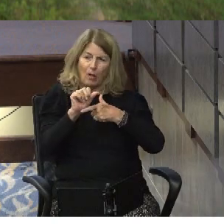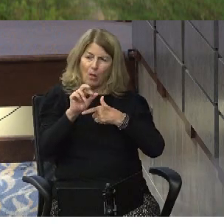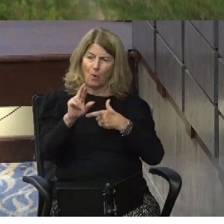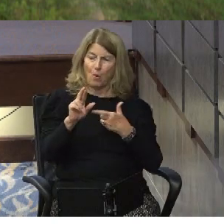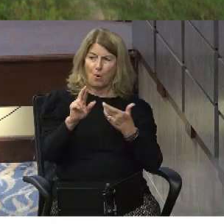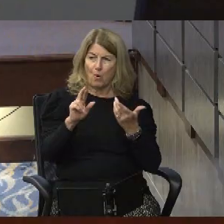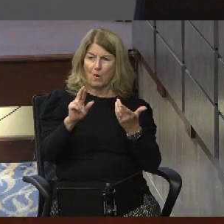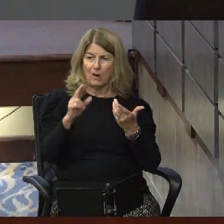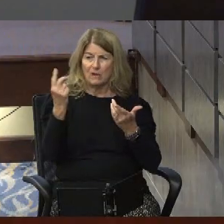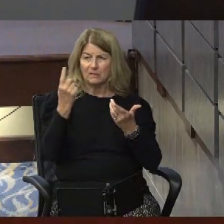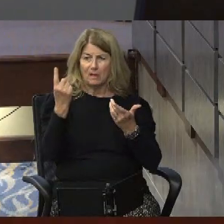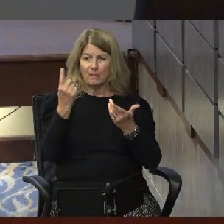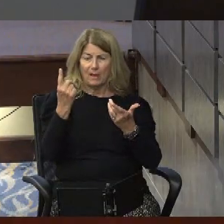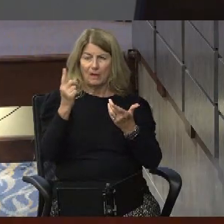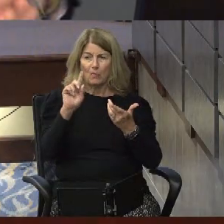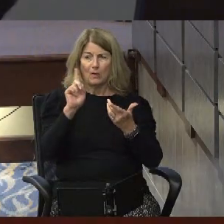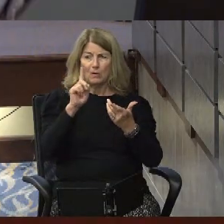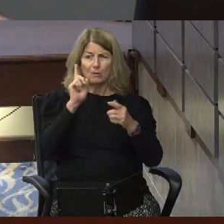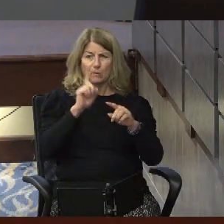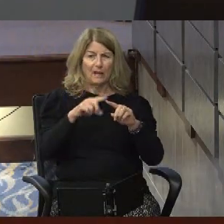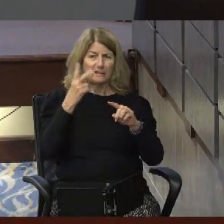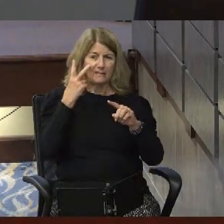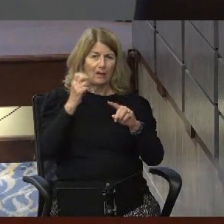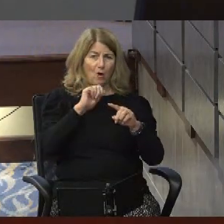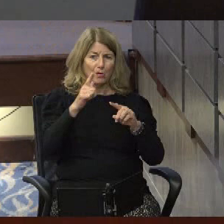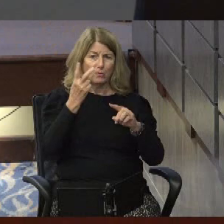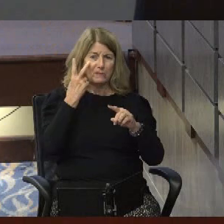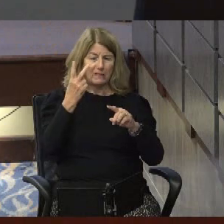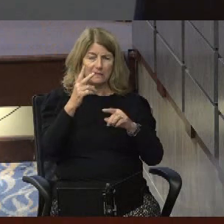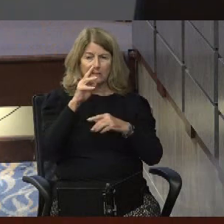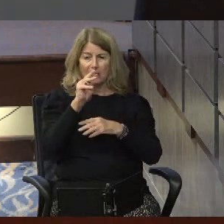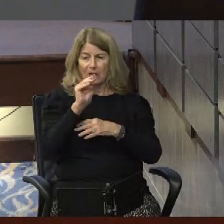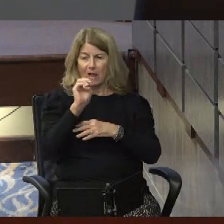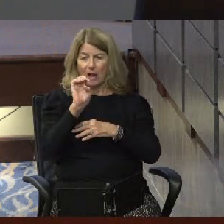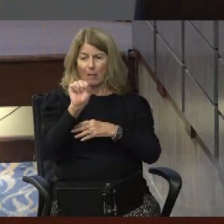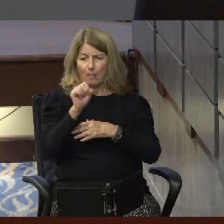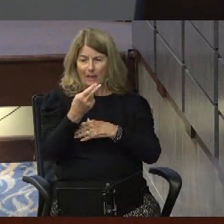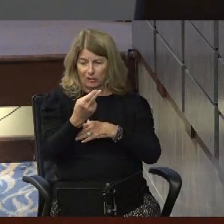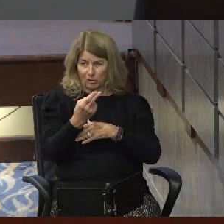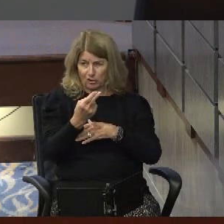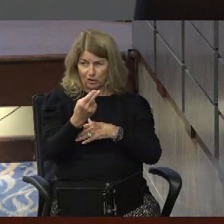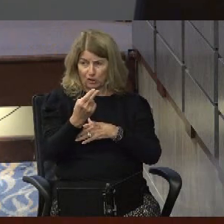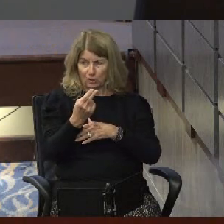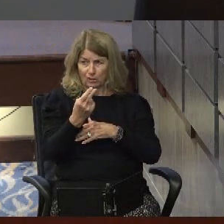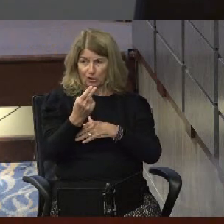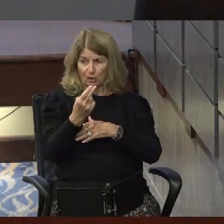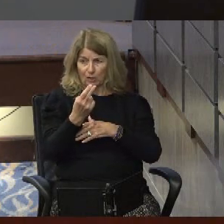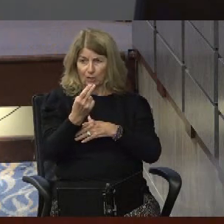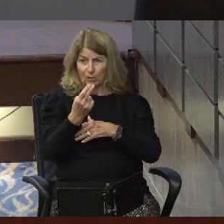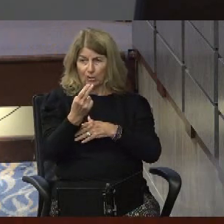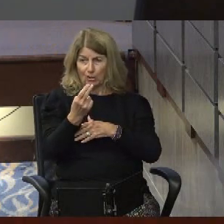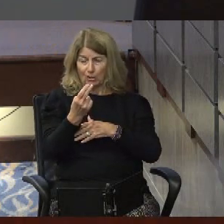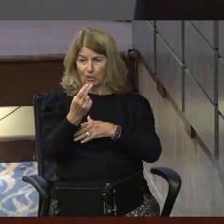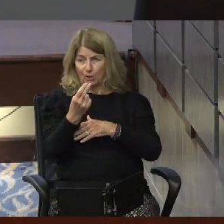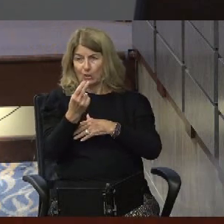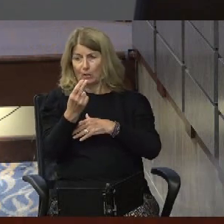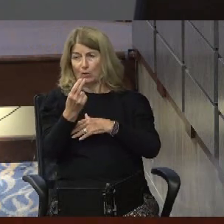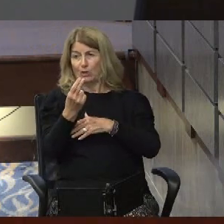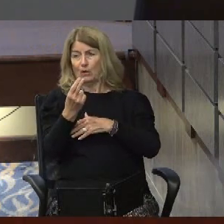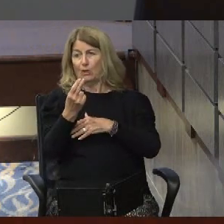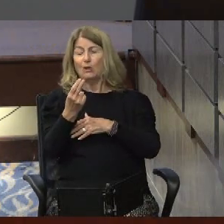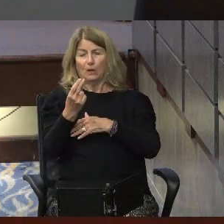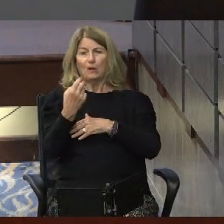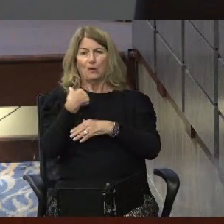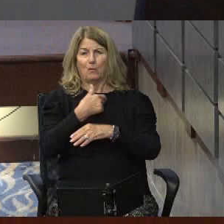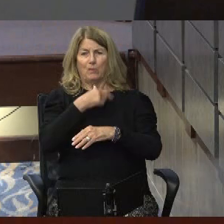you can't see up and all you see is the mesh. Yeah, there's some. So to the mayor's point, Yeah. it'd be good if you went up there, not only during the day, but at night to kind of see